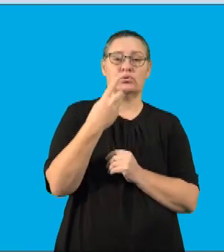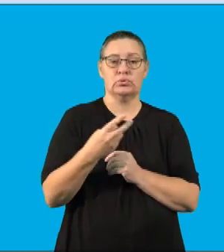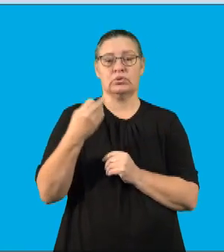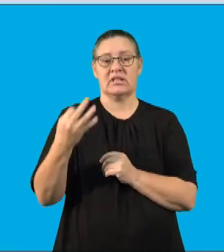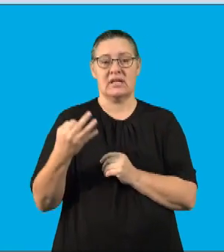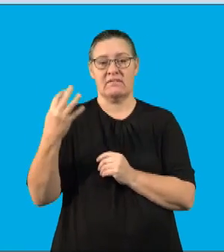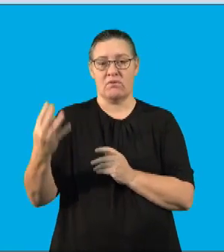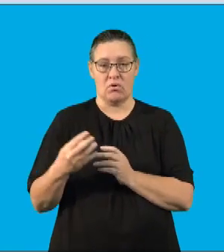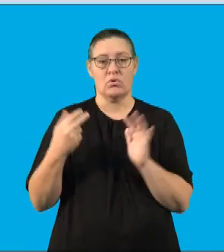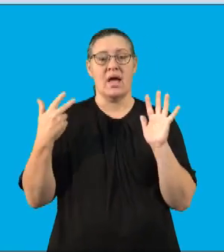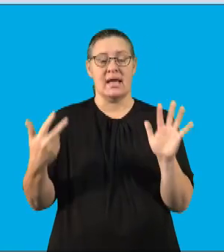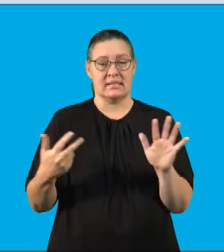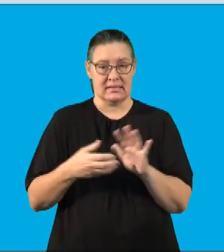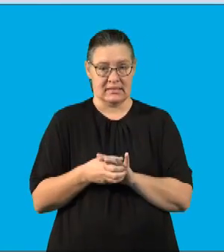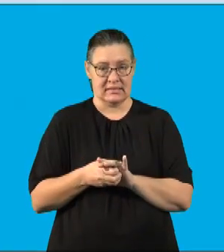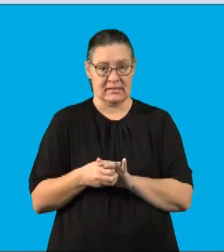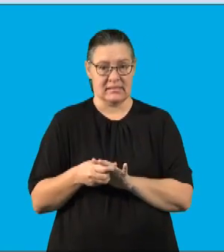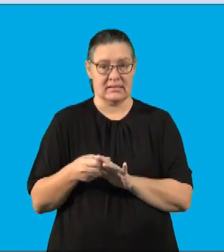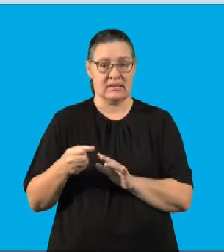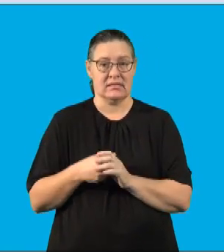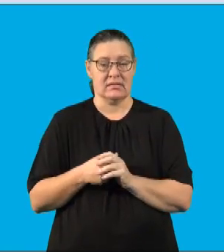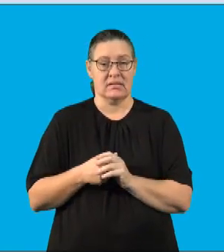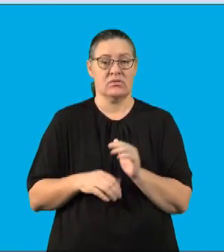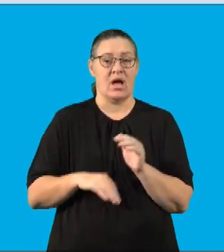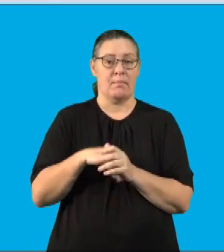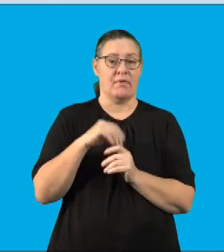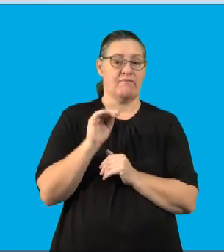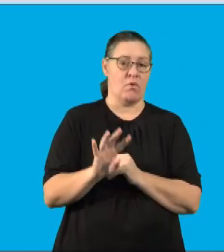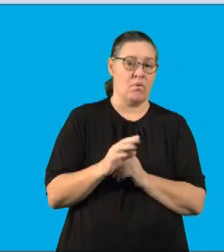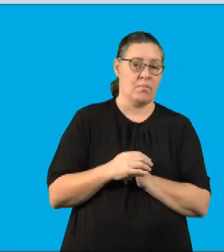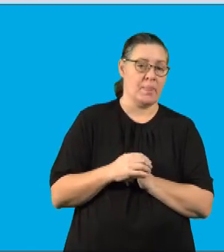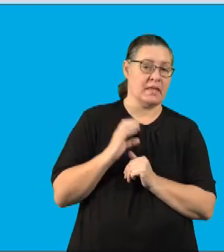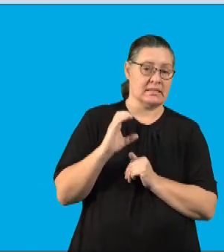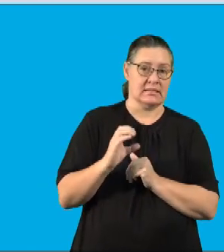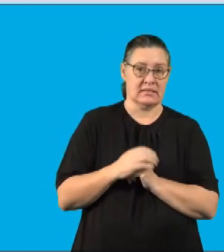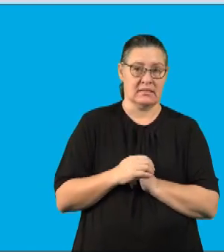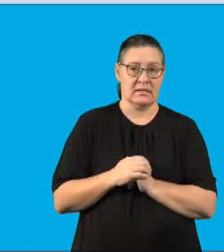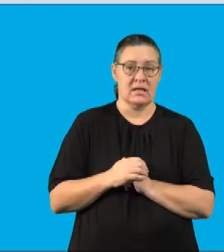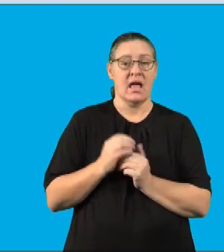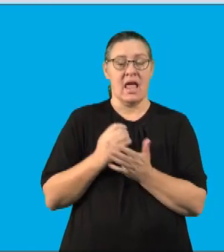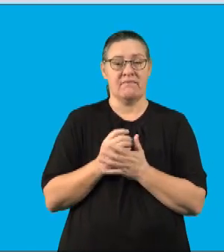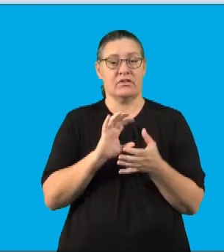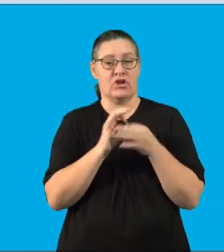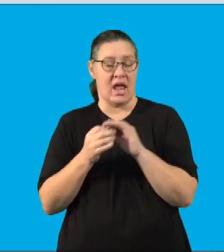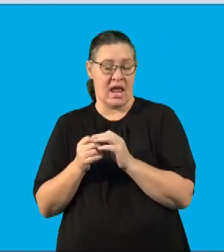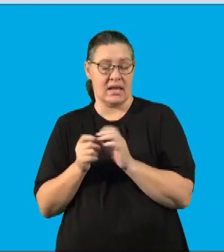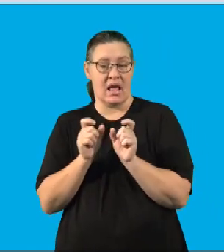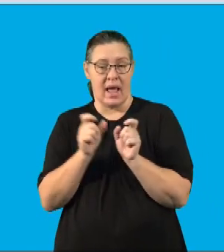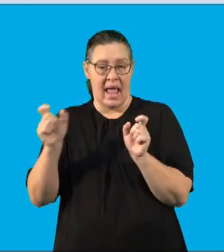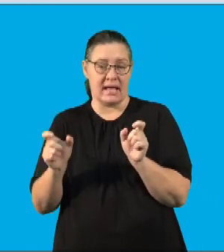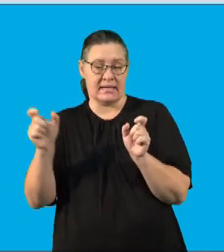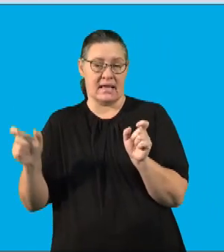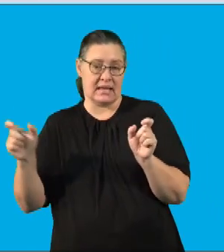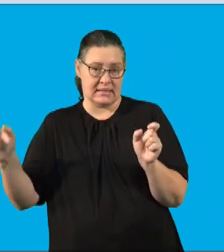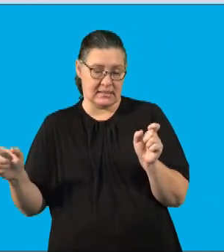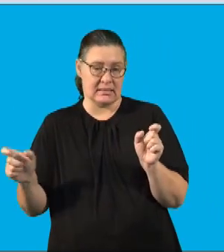2 carbons, 3, all the way to 8 carbons, or all the way to, in this case, we have up until 4. So when we are increasing the chain length, that is